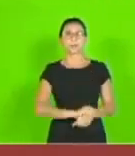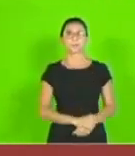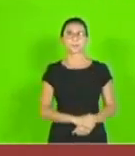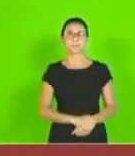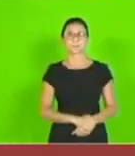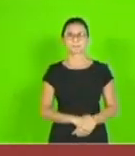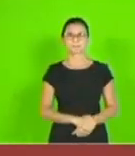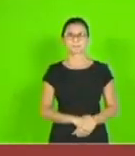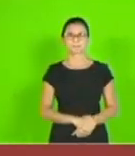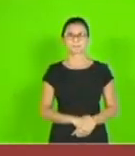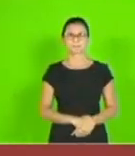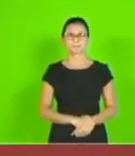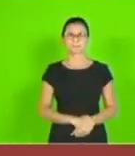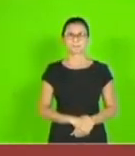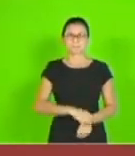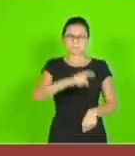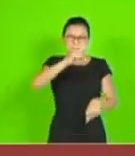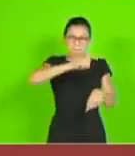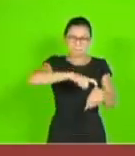The time.